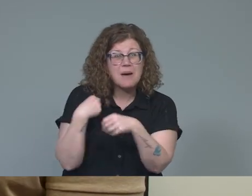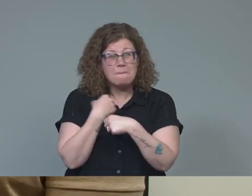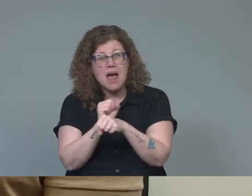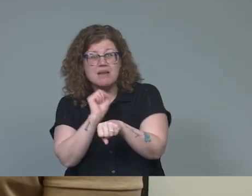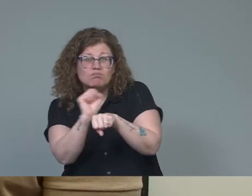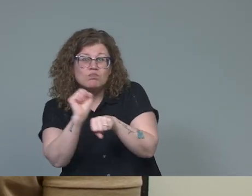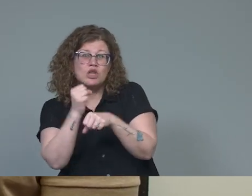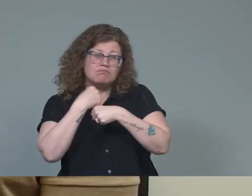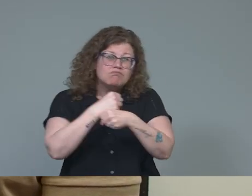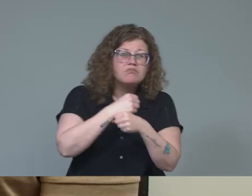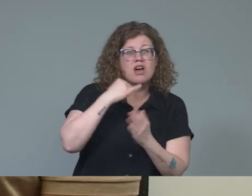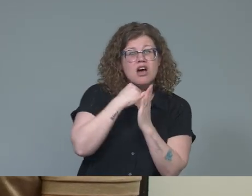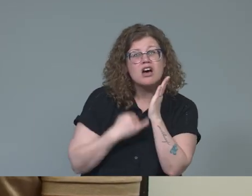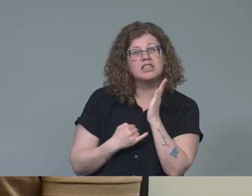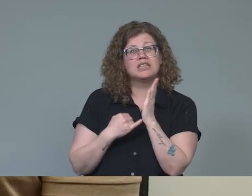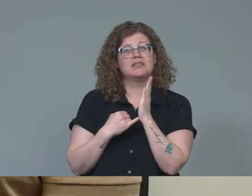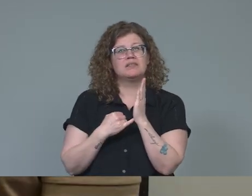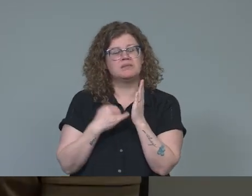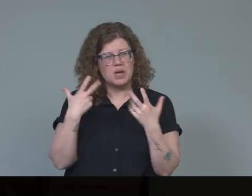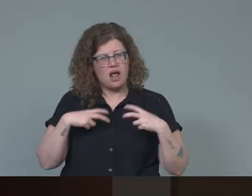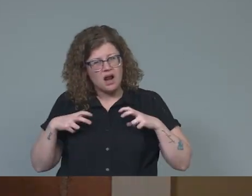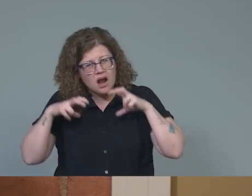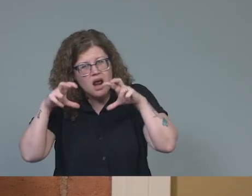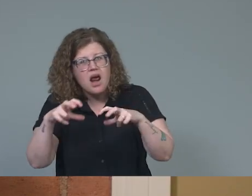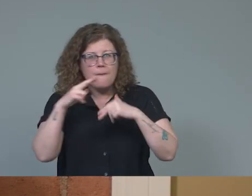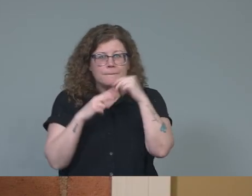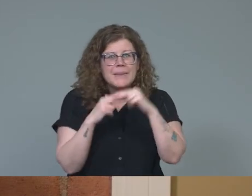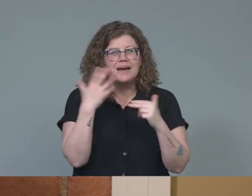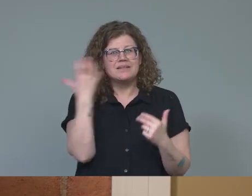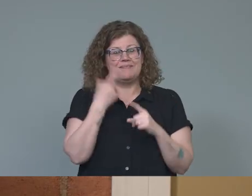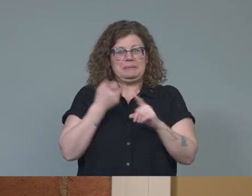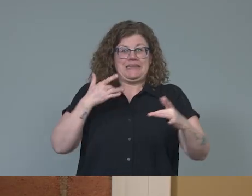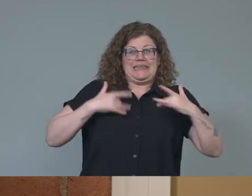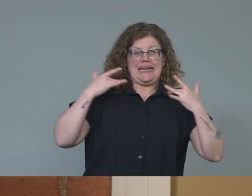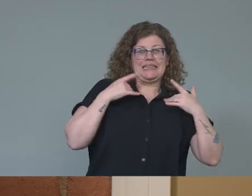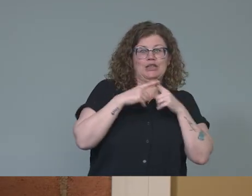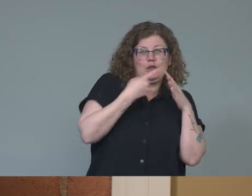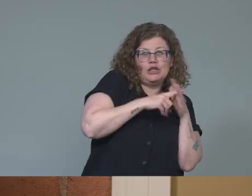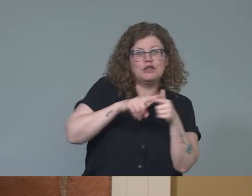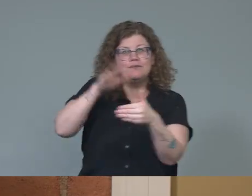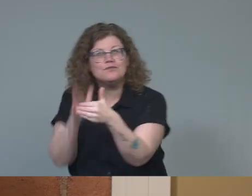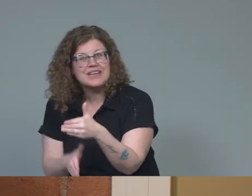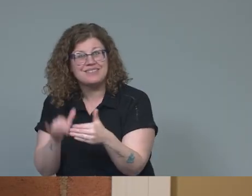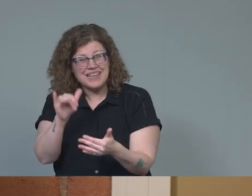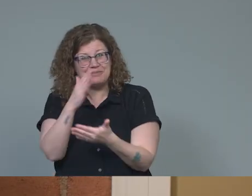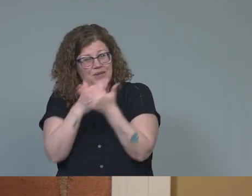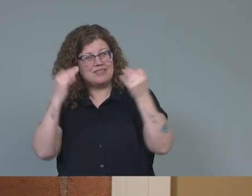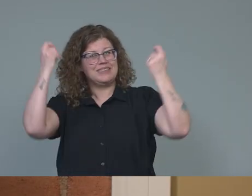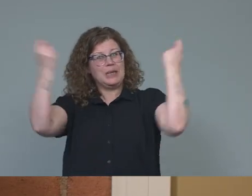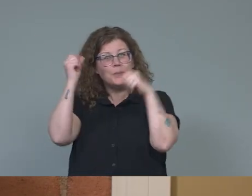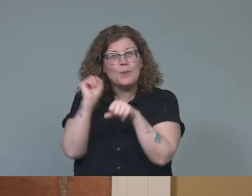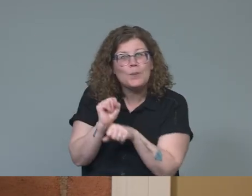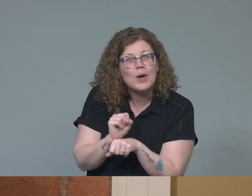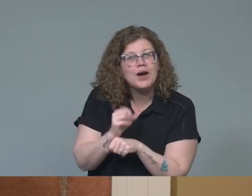built up excitement from start to finish. The celebration of an artwork is often called an unveiling